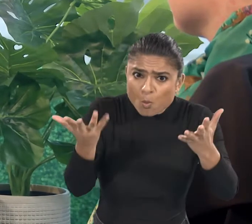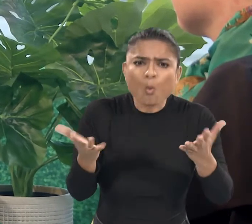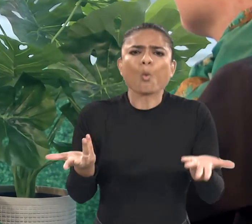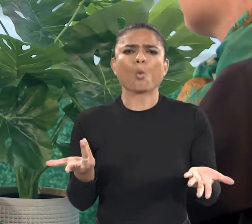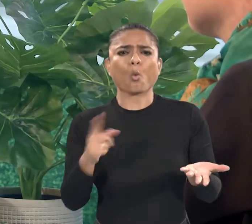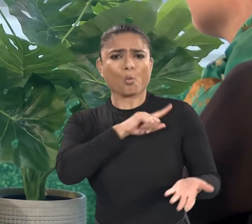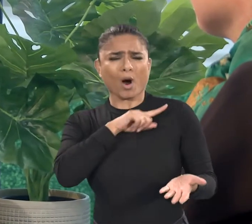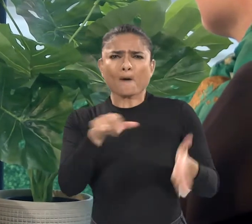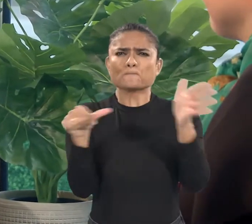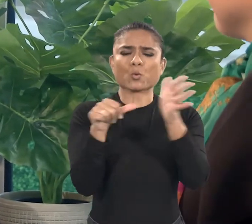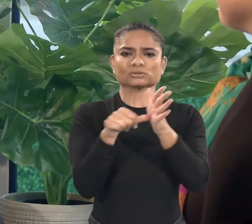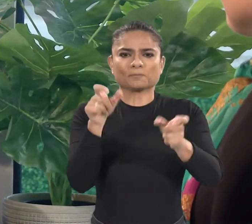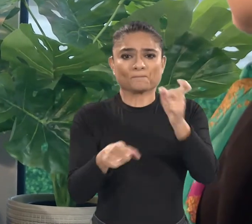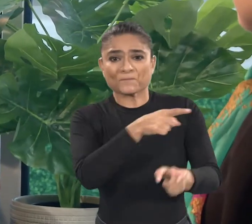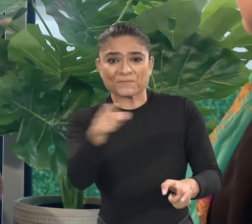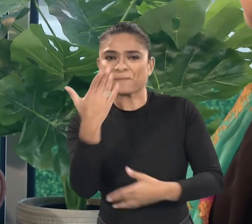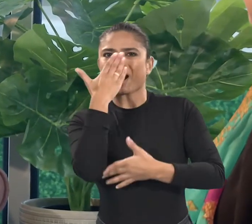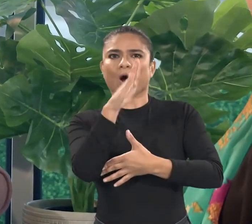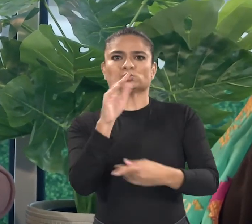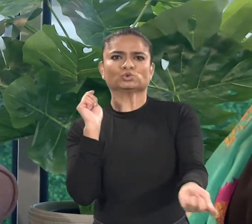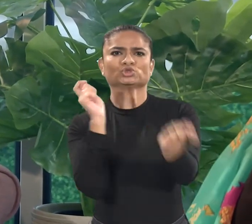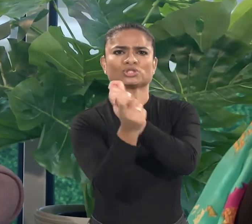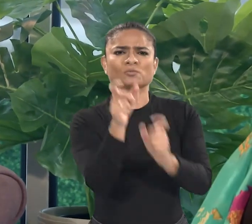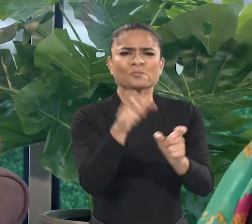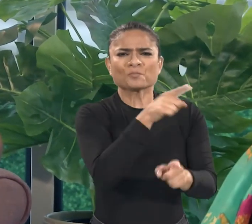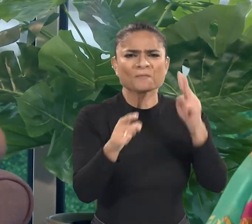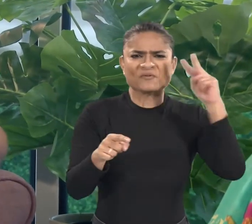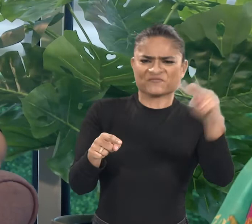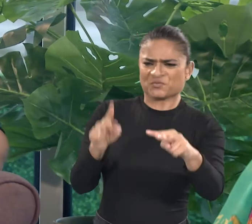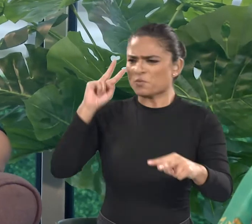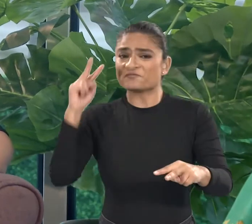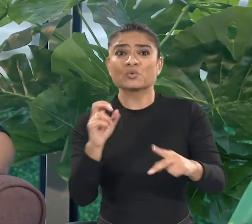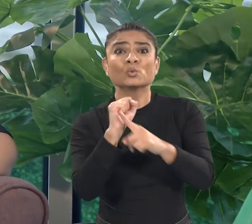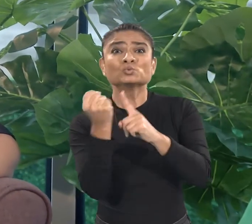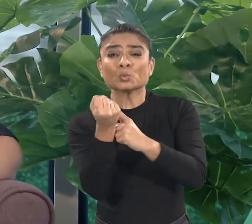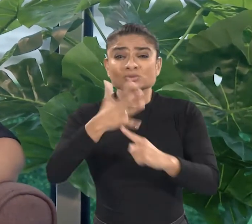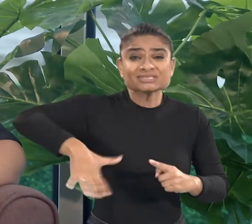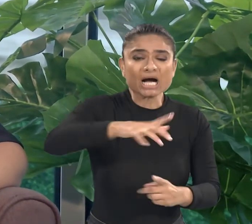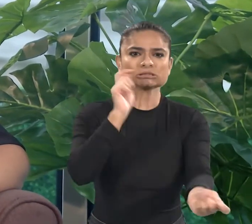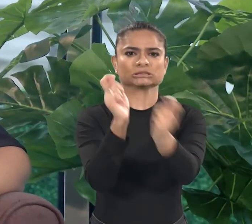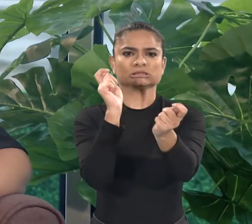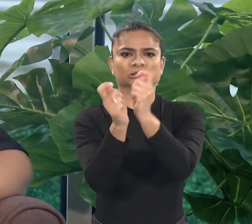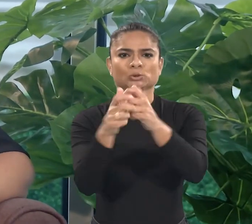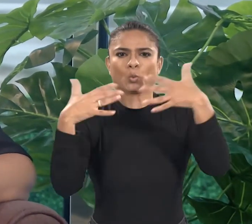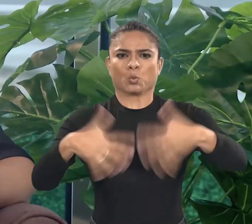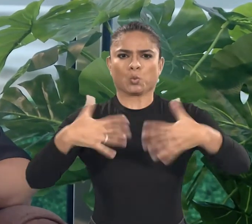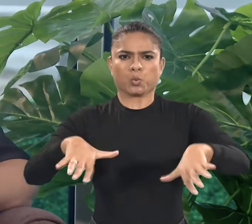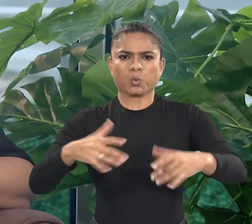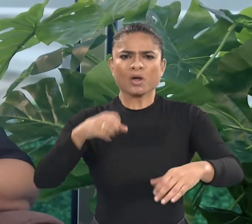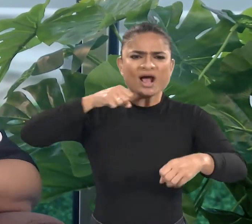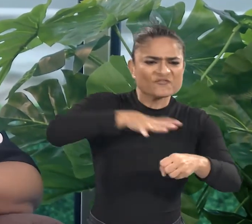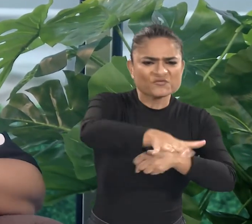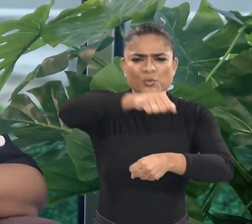how important words are and how important attitudes are. But can you maybe explain to us, how does society's